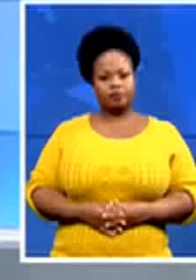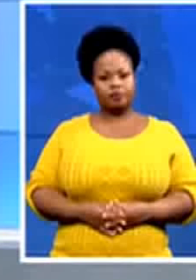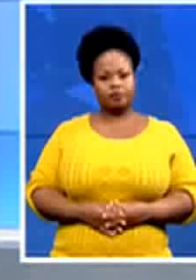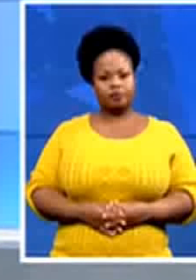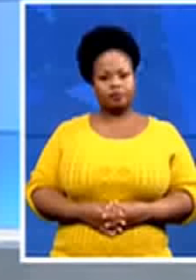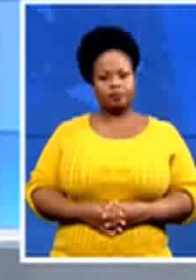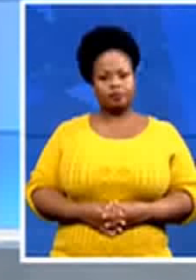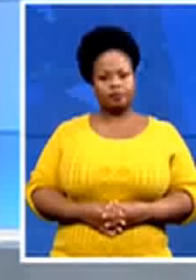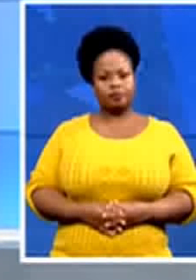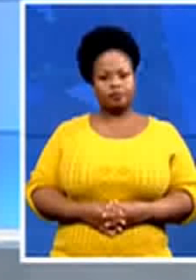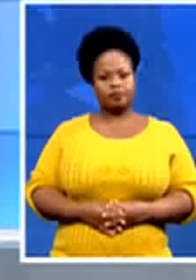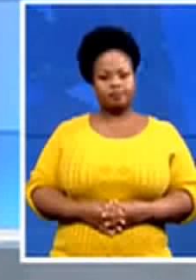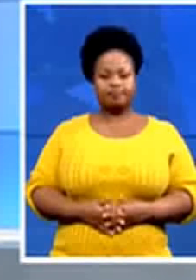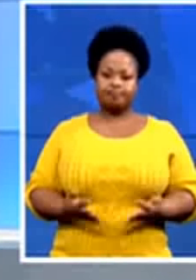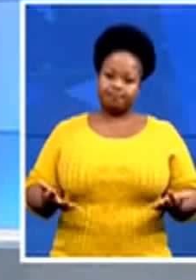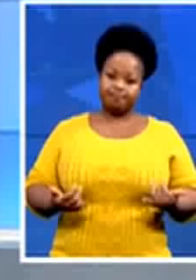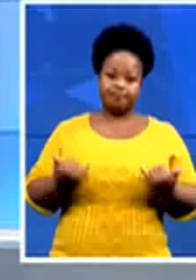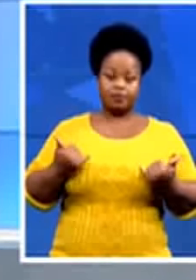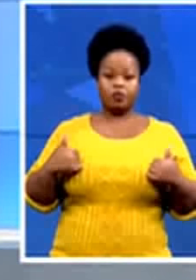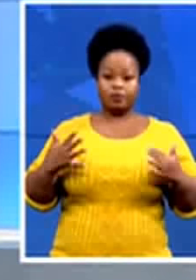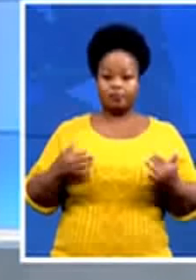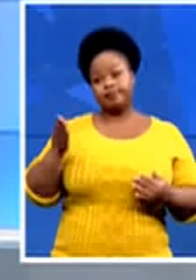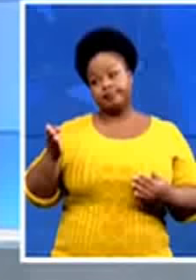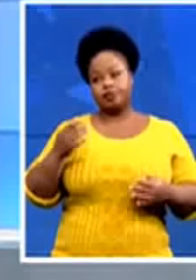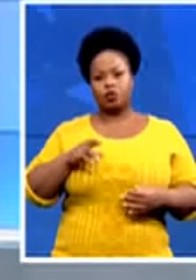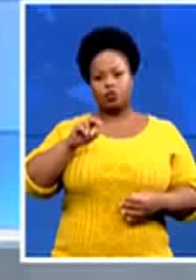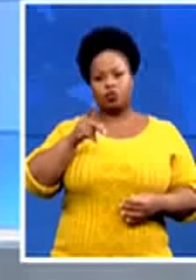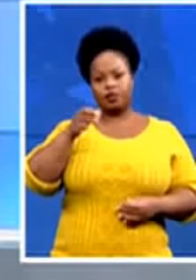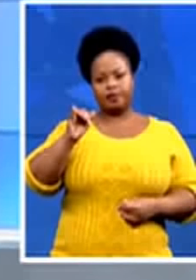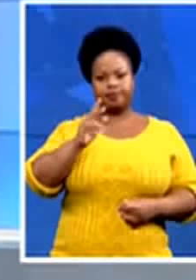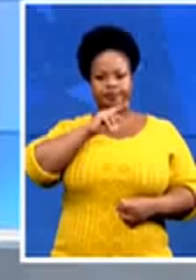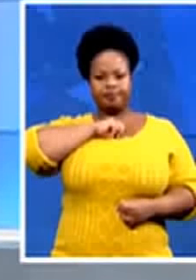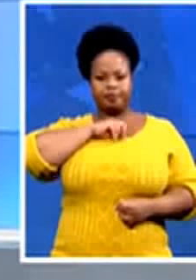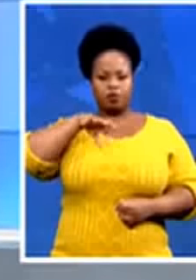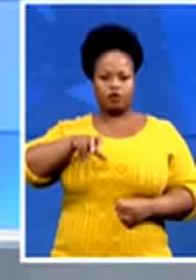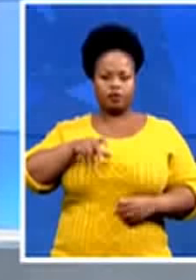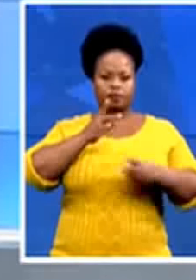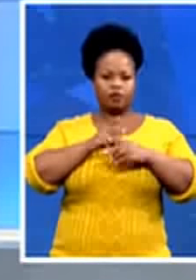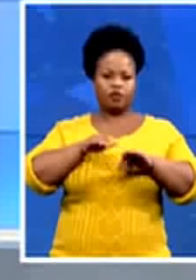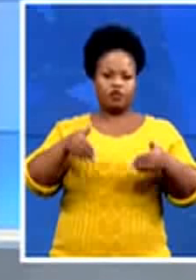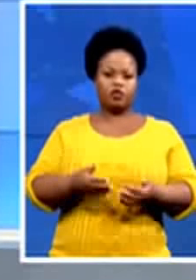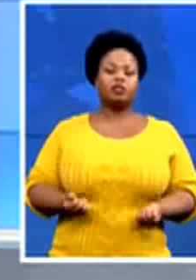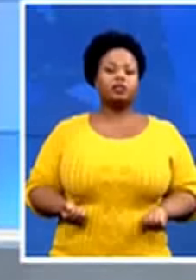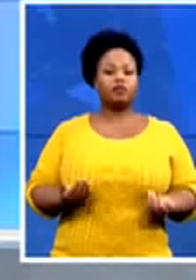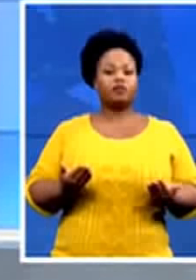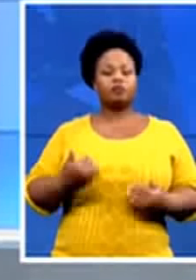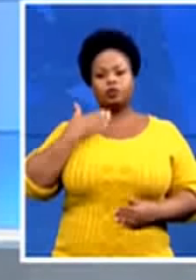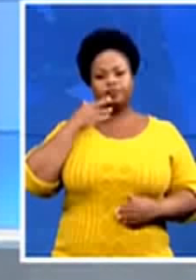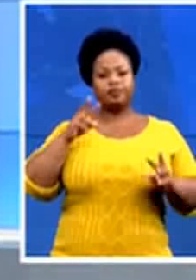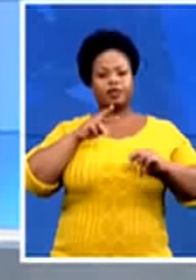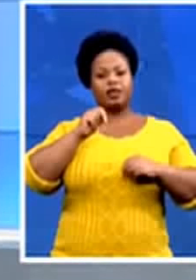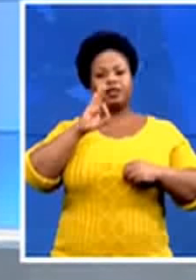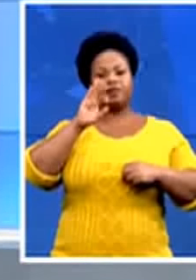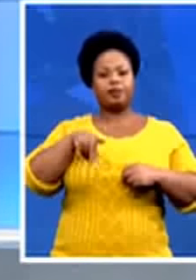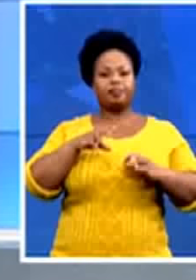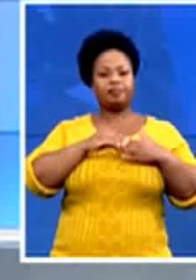I want to take you straight now to Ulundi in KwaZulu-Natal. The funeral service of the National Freedom Party leader Zanele